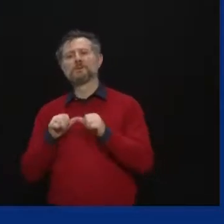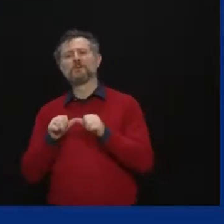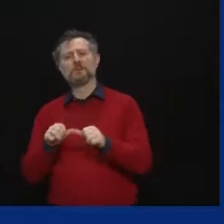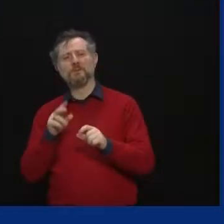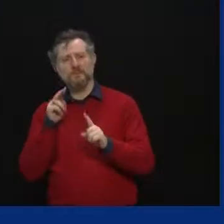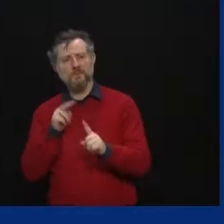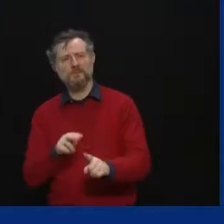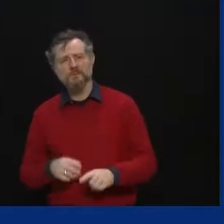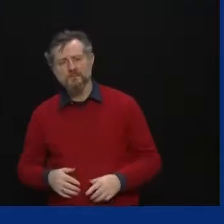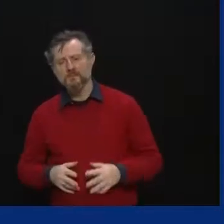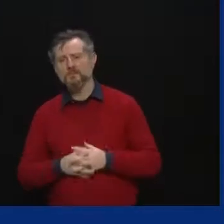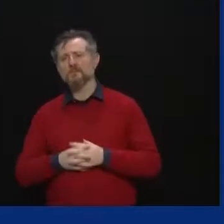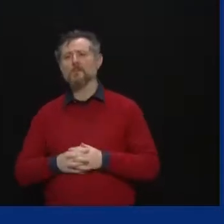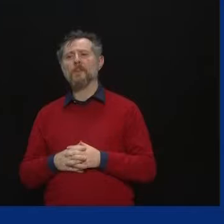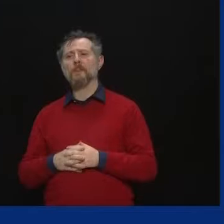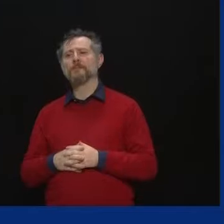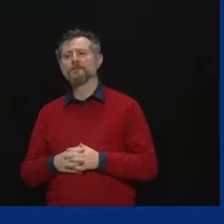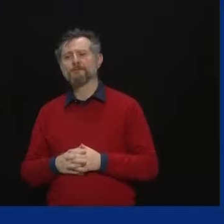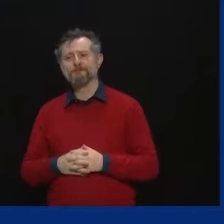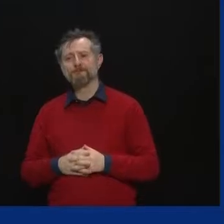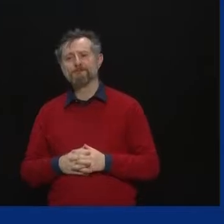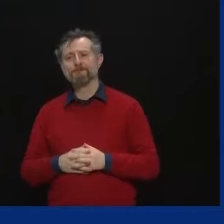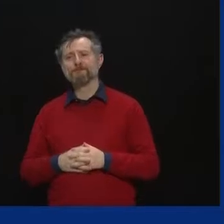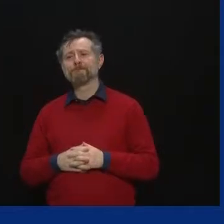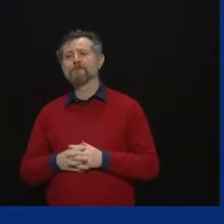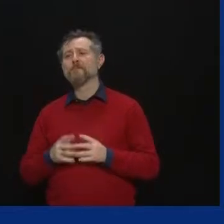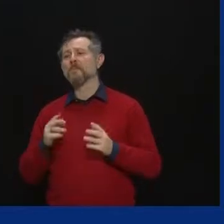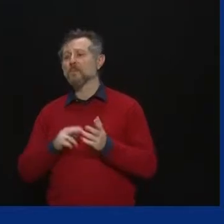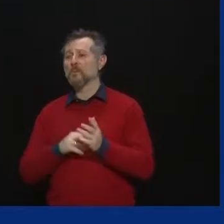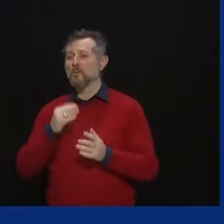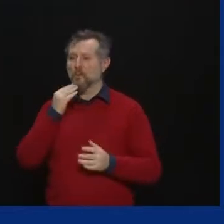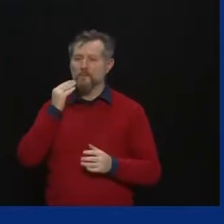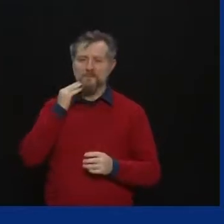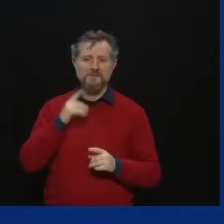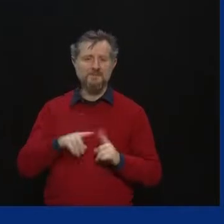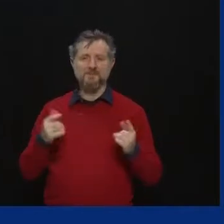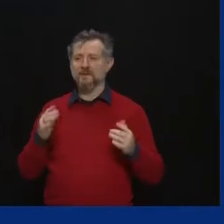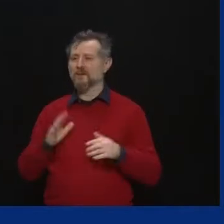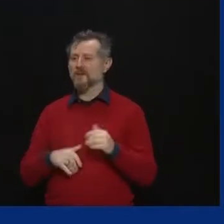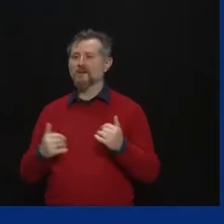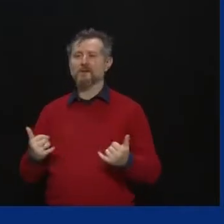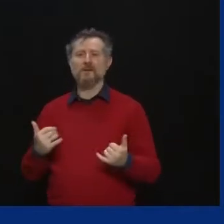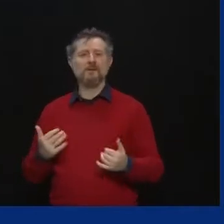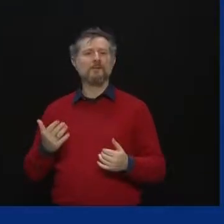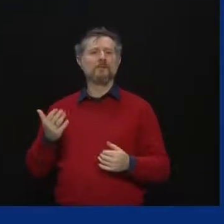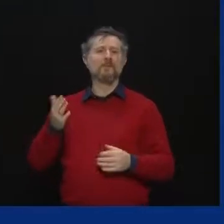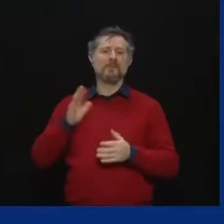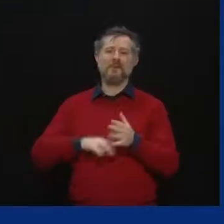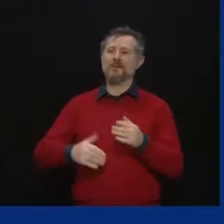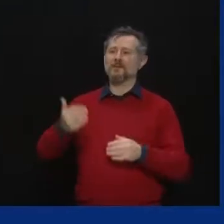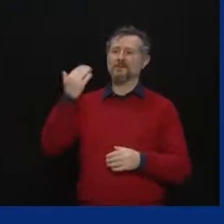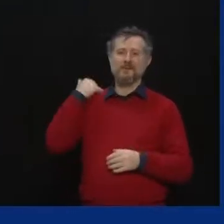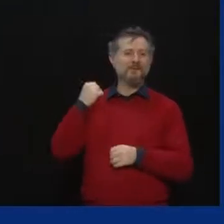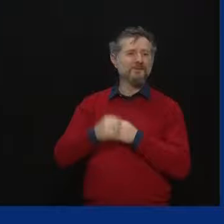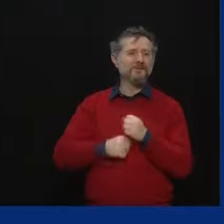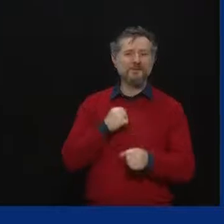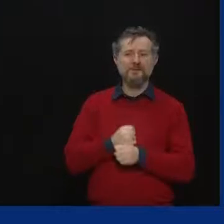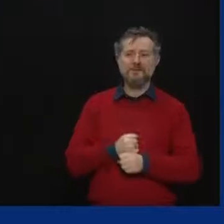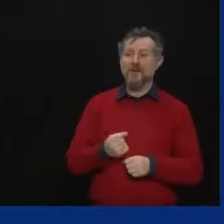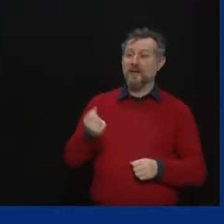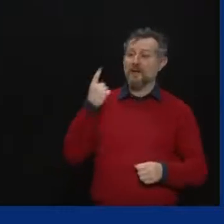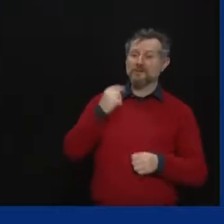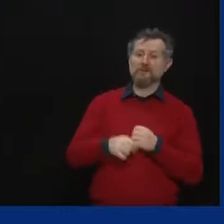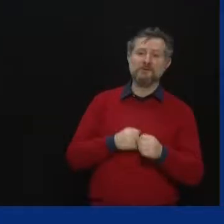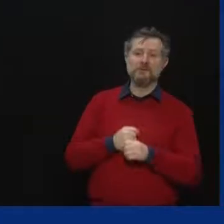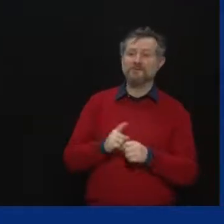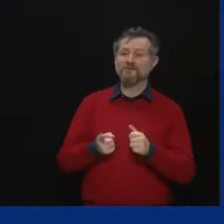But it's a very different world in our nursing homes than it was just a year ago when they were the very first people were getting the vaccination,